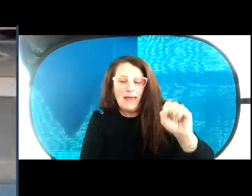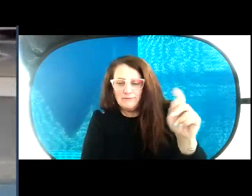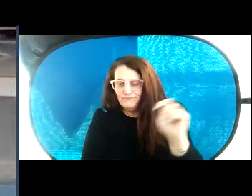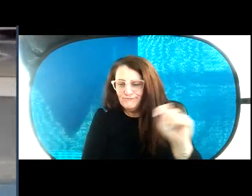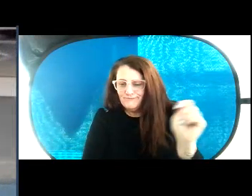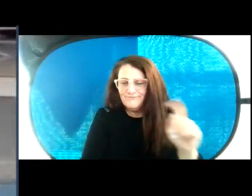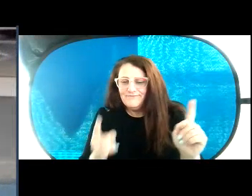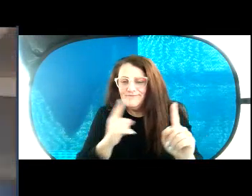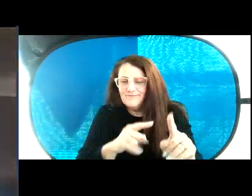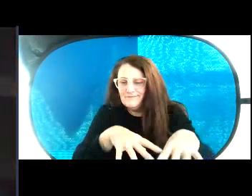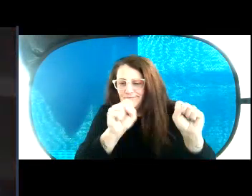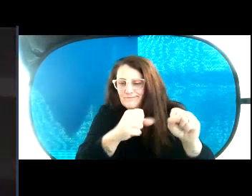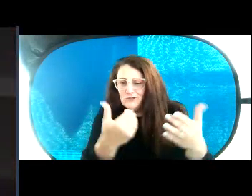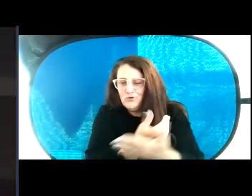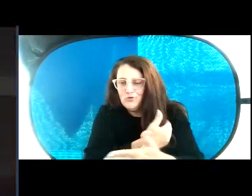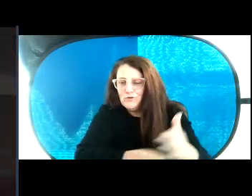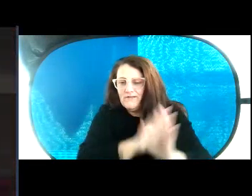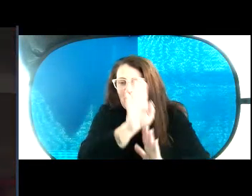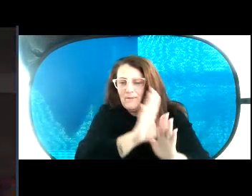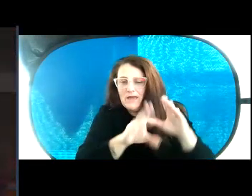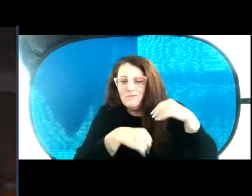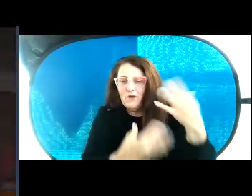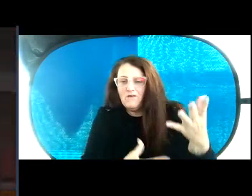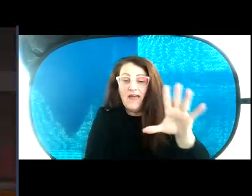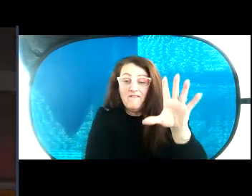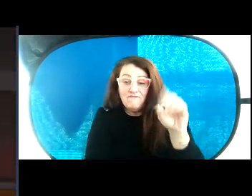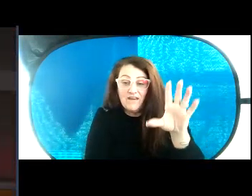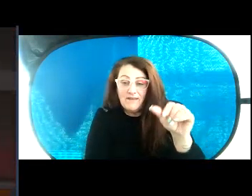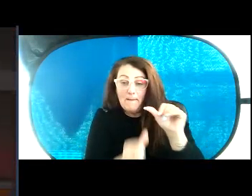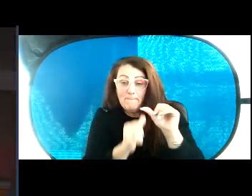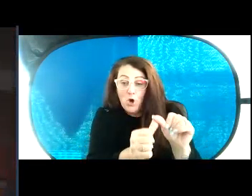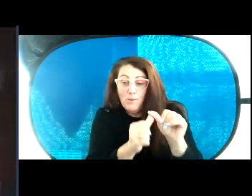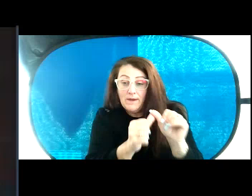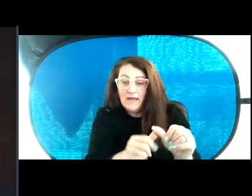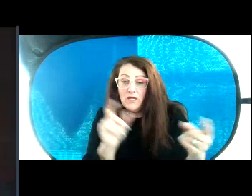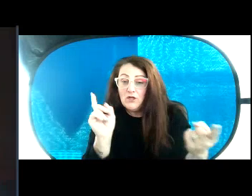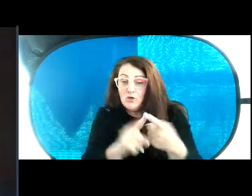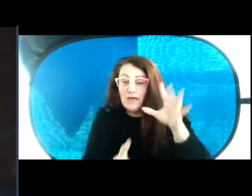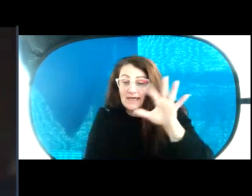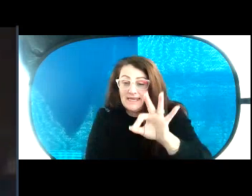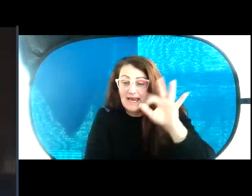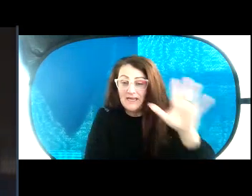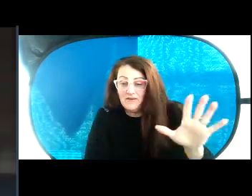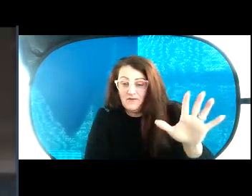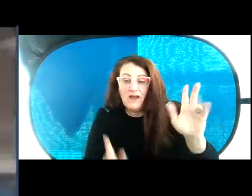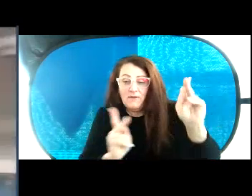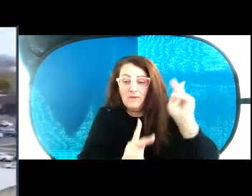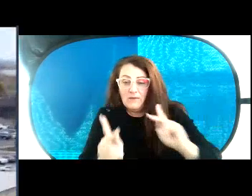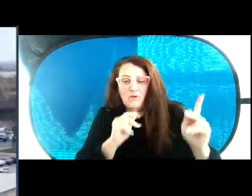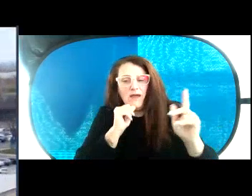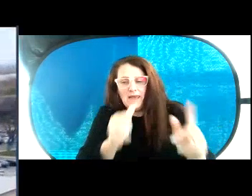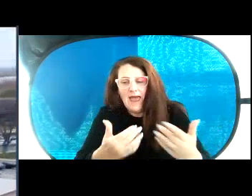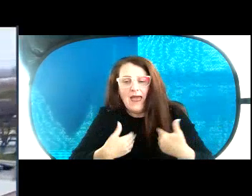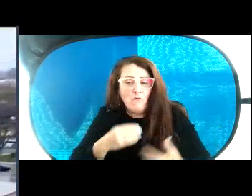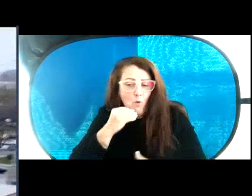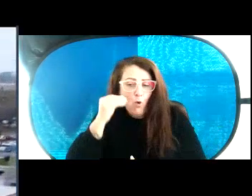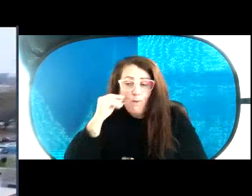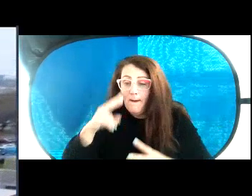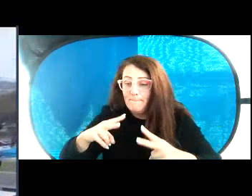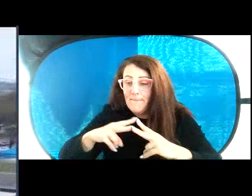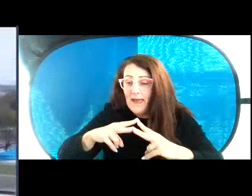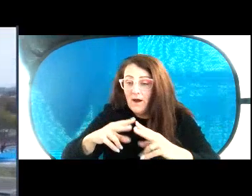needs with a new development that will provide 50 permanent units to 95 local unhoused residents. When paired with